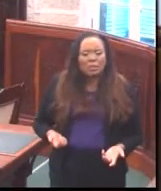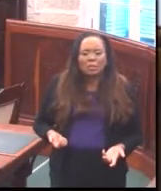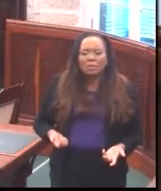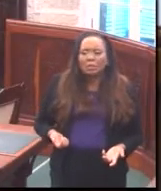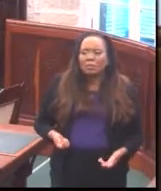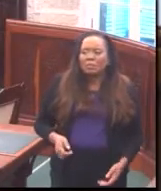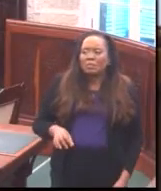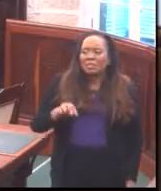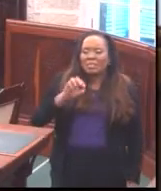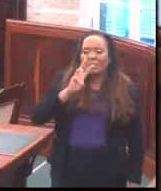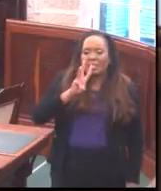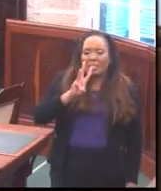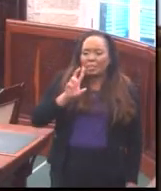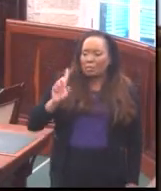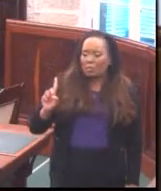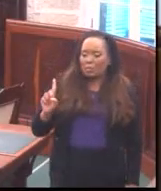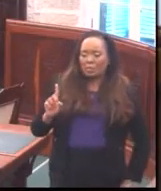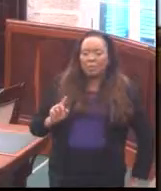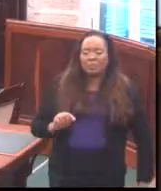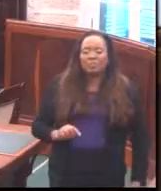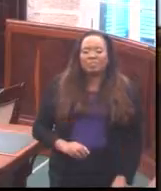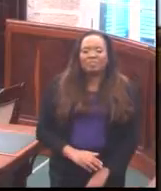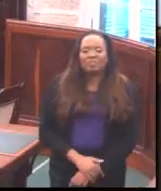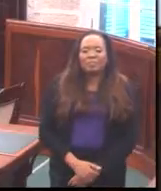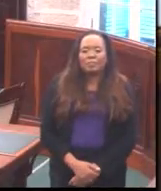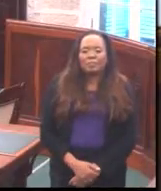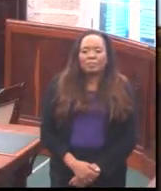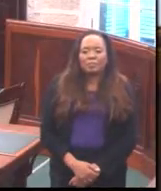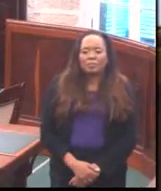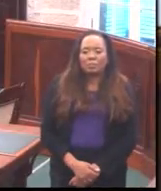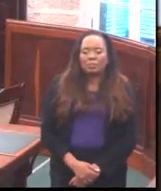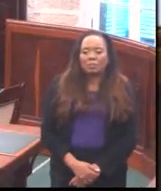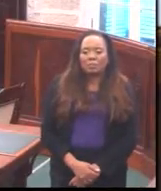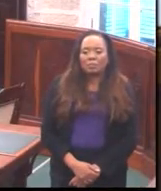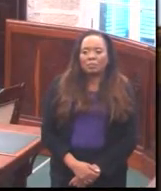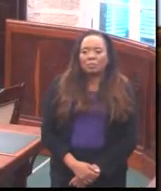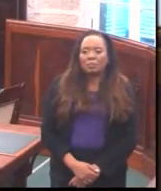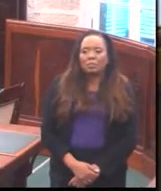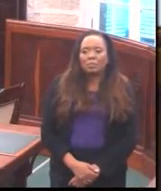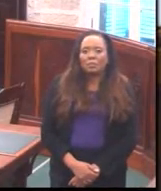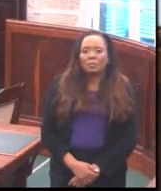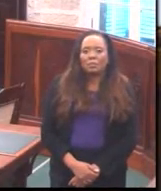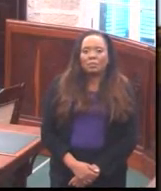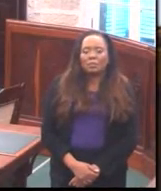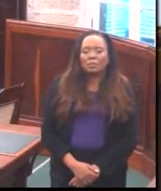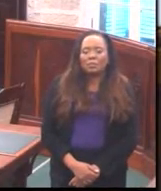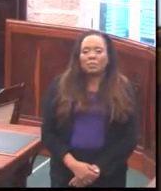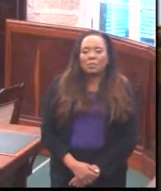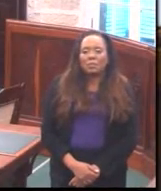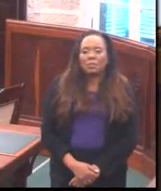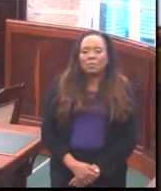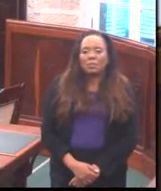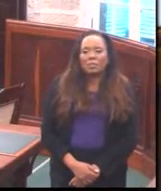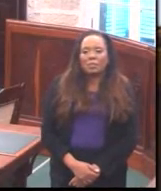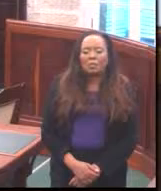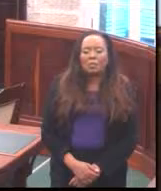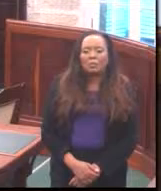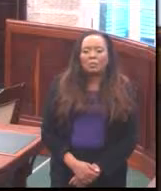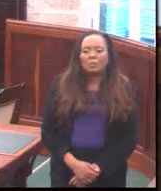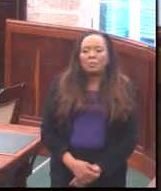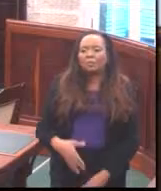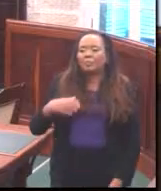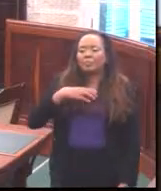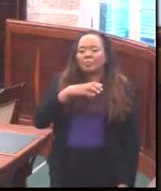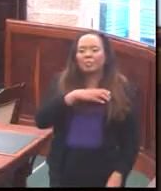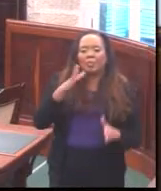6.1. 6.1 says, a commissioner other